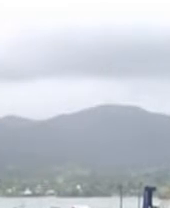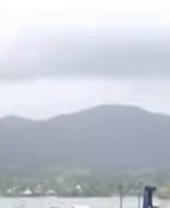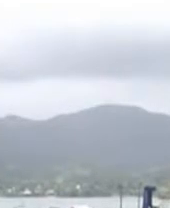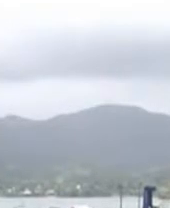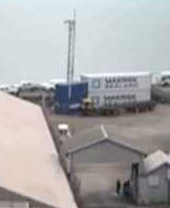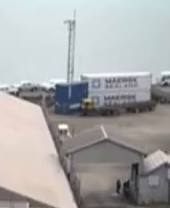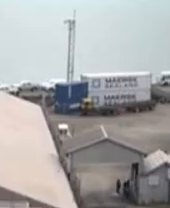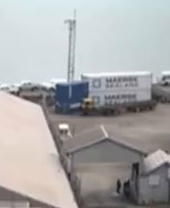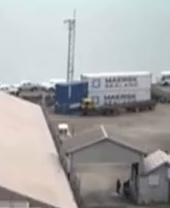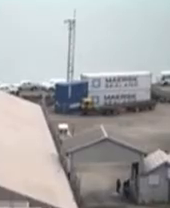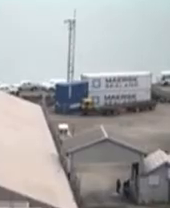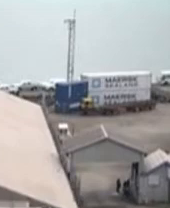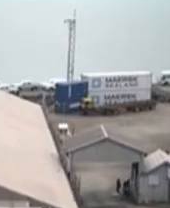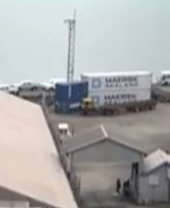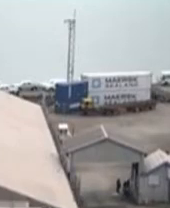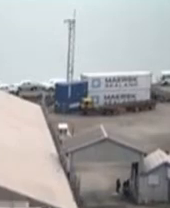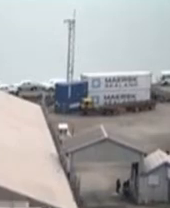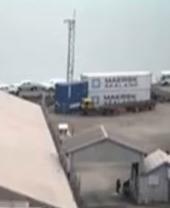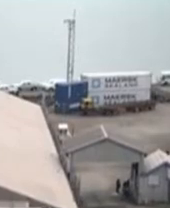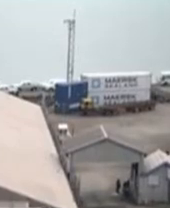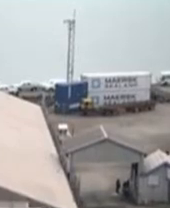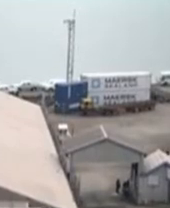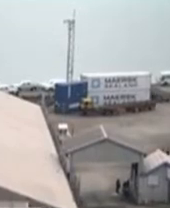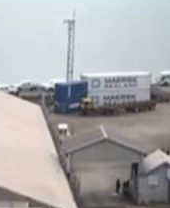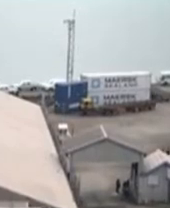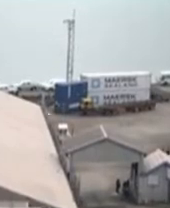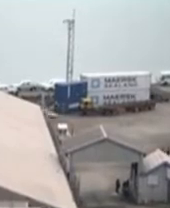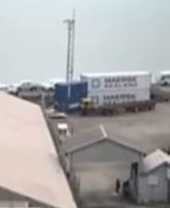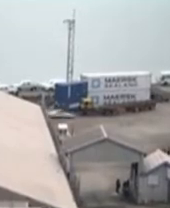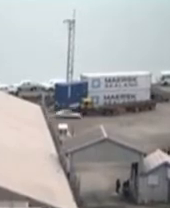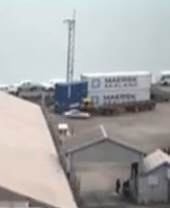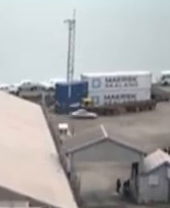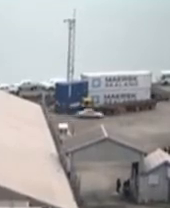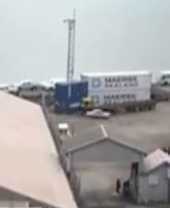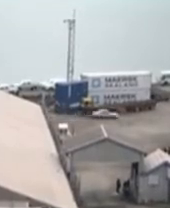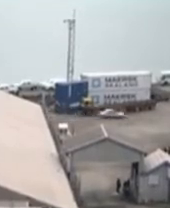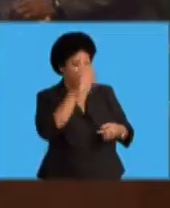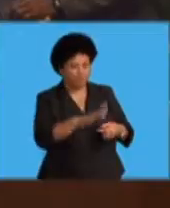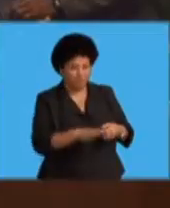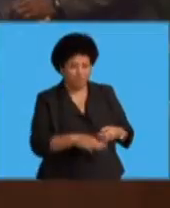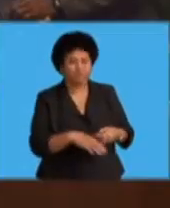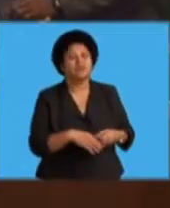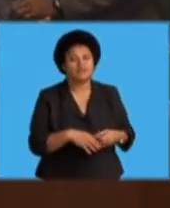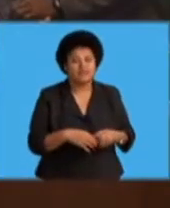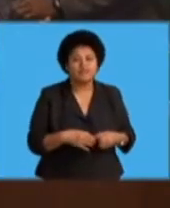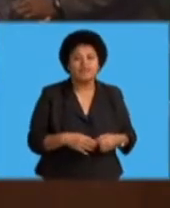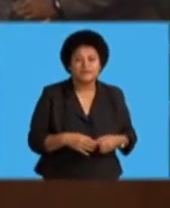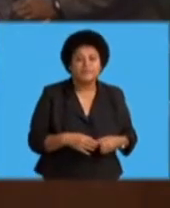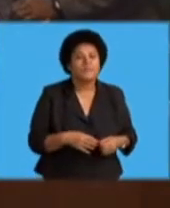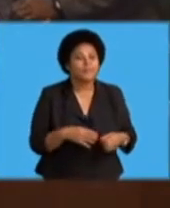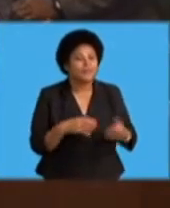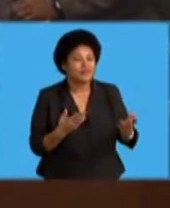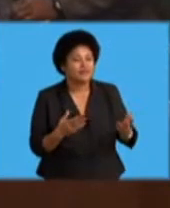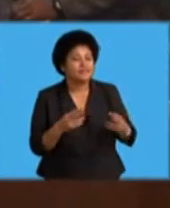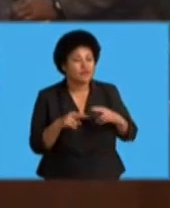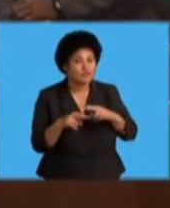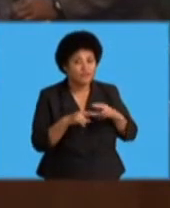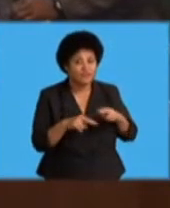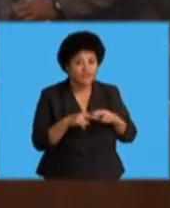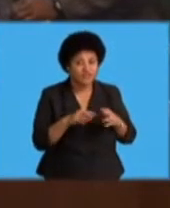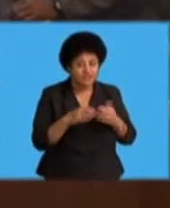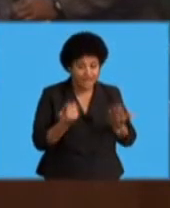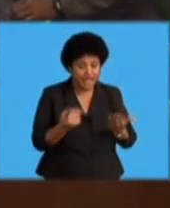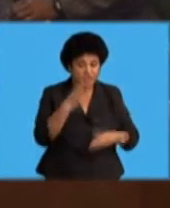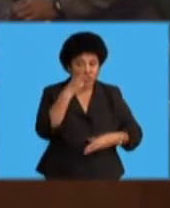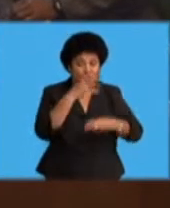ono kina basa ngabul na ratio kasianga ni toto bata kena rawati ronundul ka ono toka walu sangabul